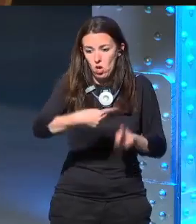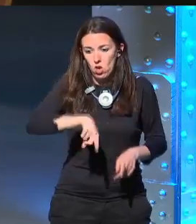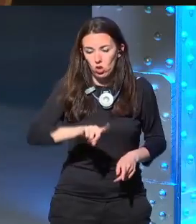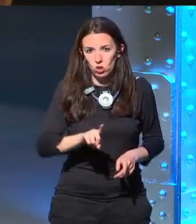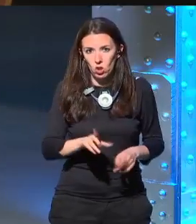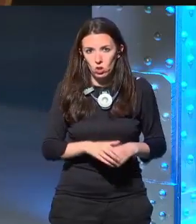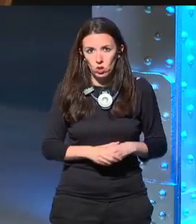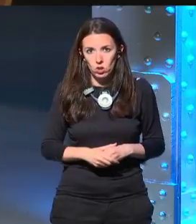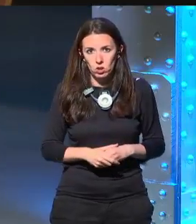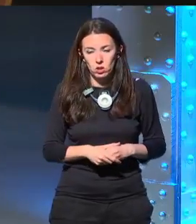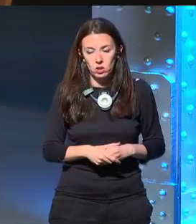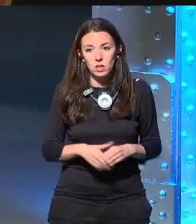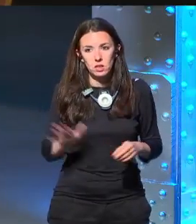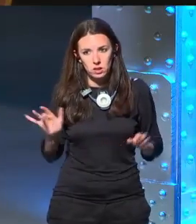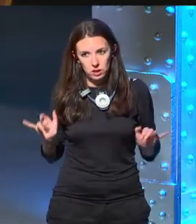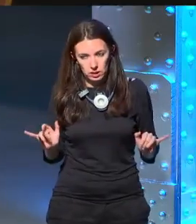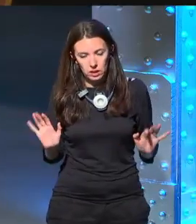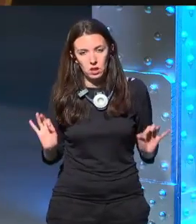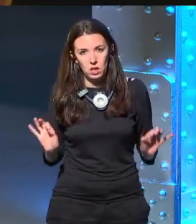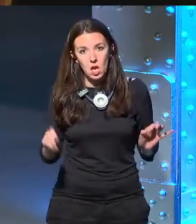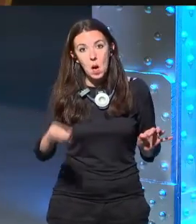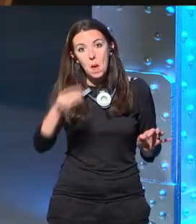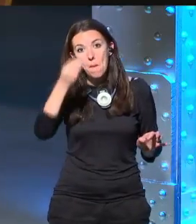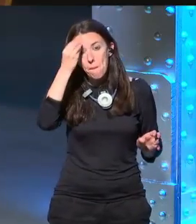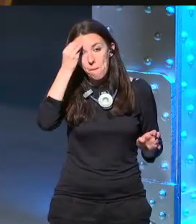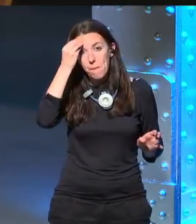to nurture free speech,